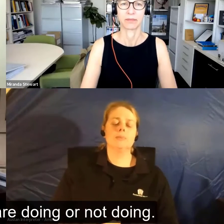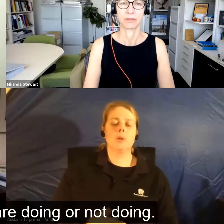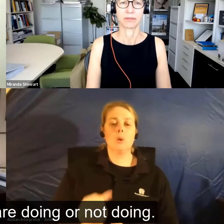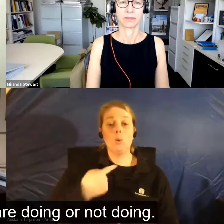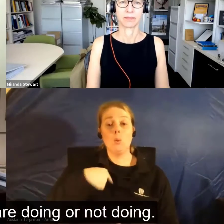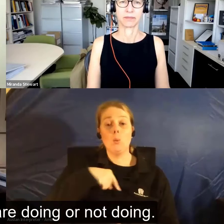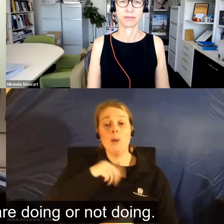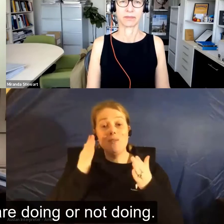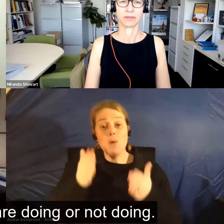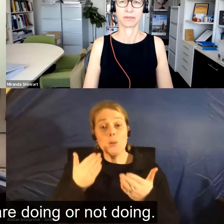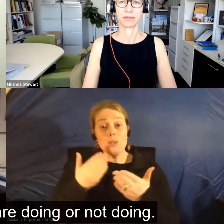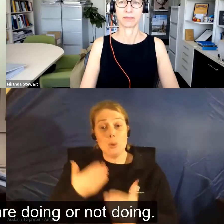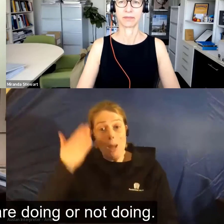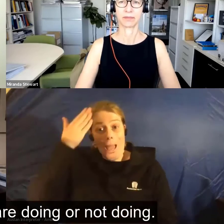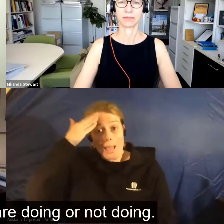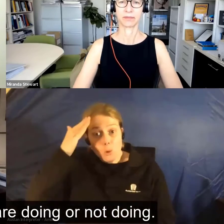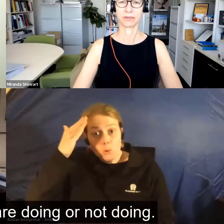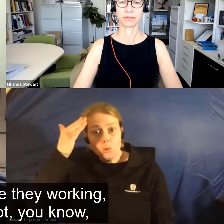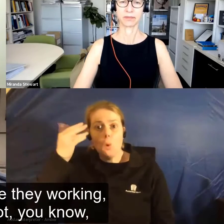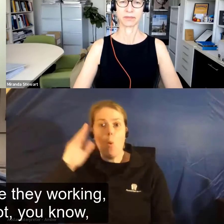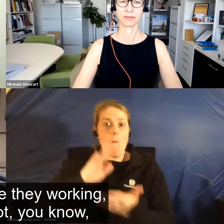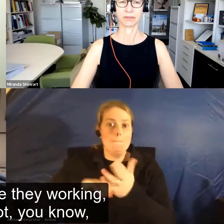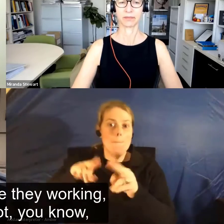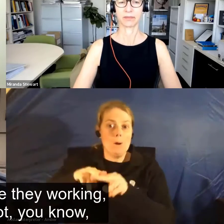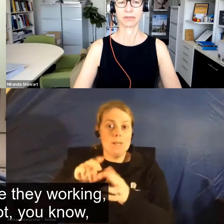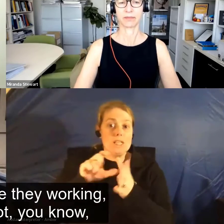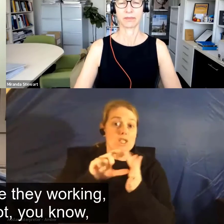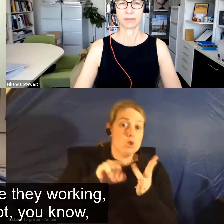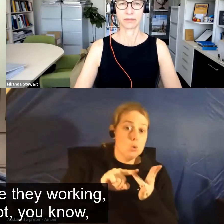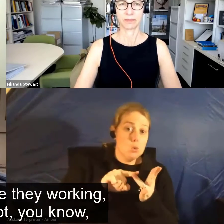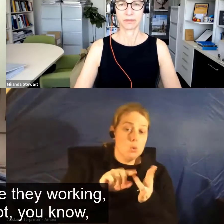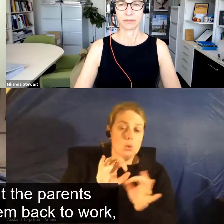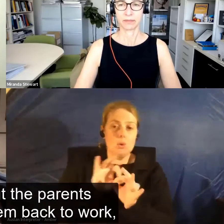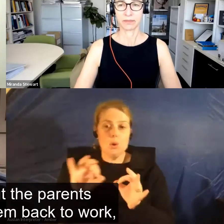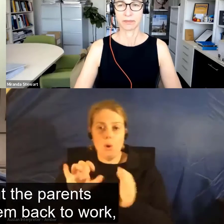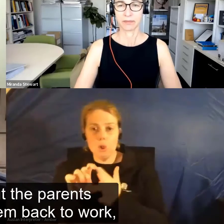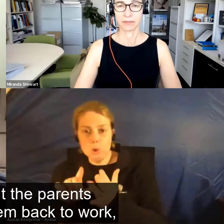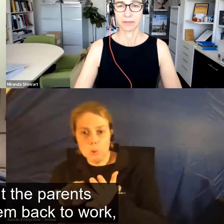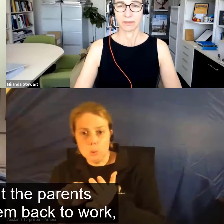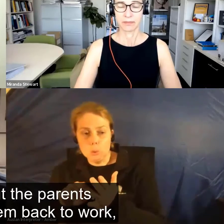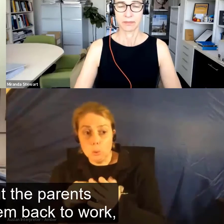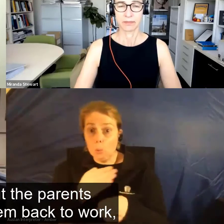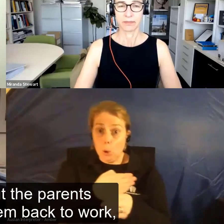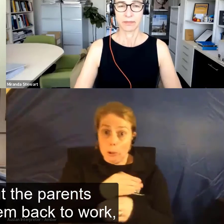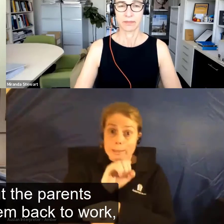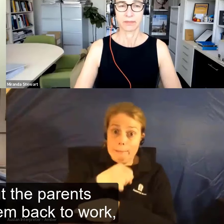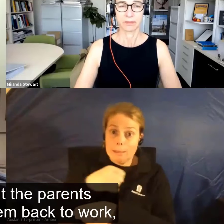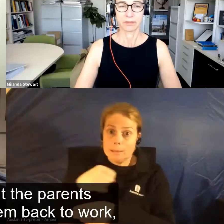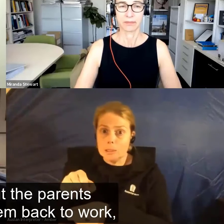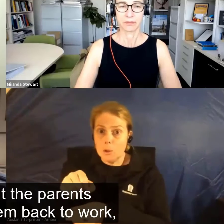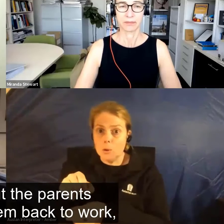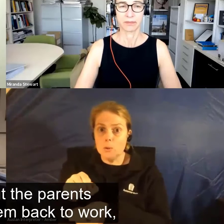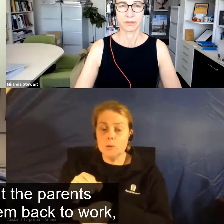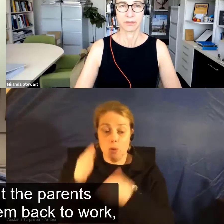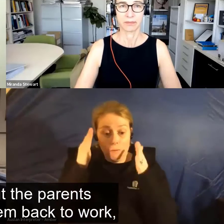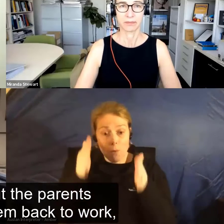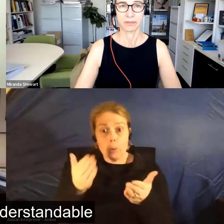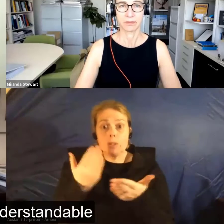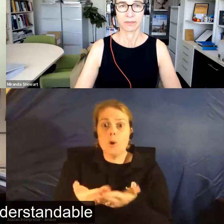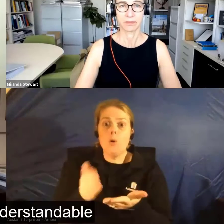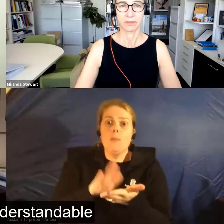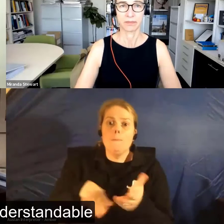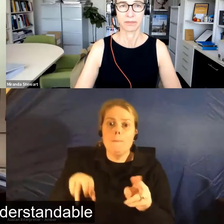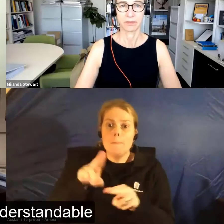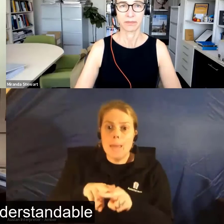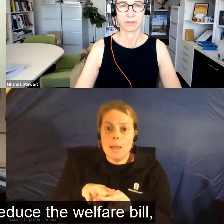adults are or the parents are doing or not doing. You know, are they working? Are they not? You know, it's all about the parents and getting them back to work,